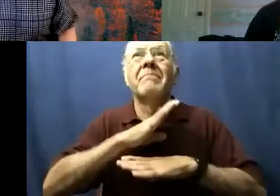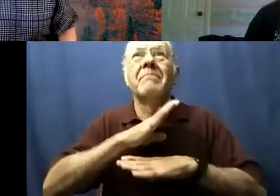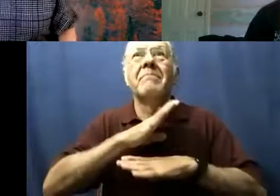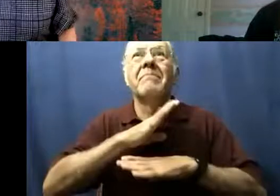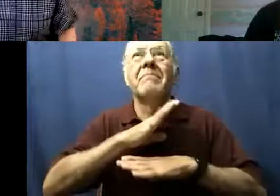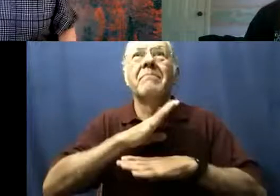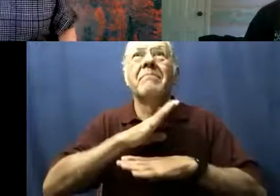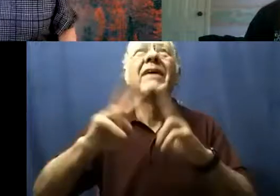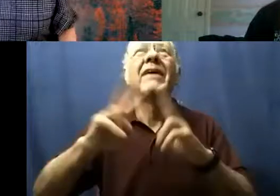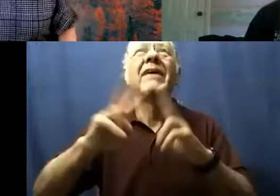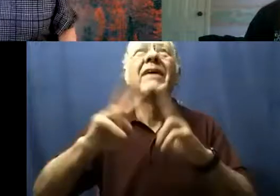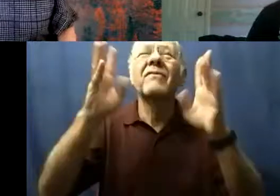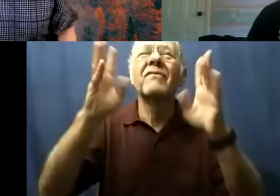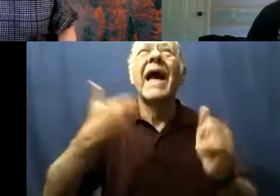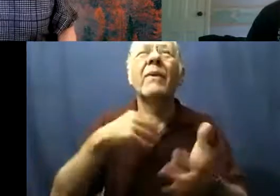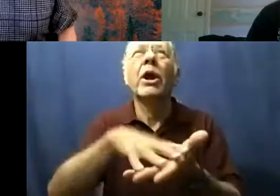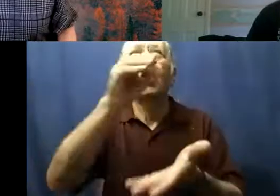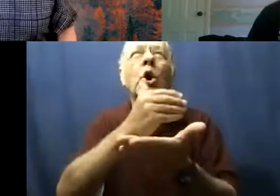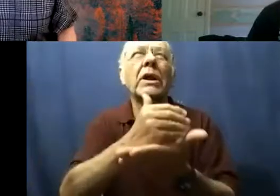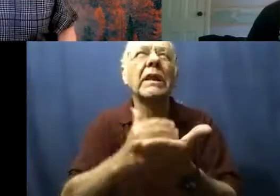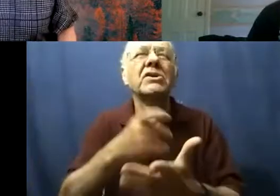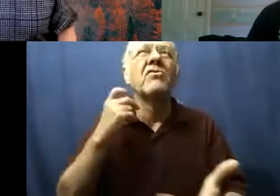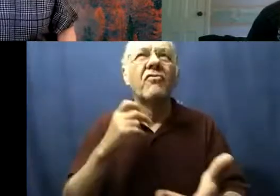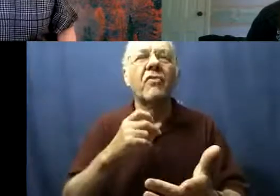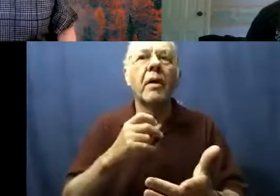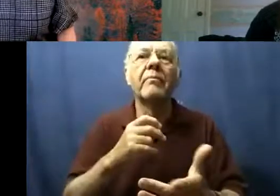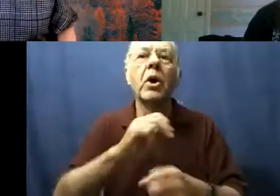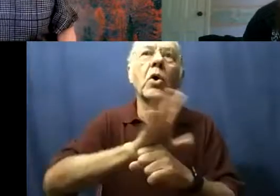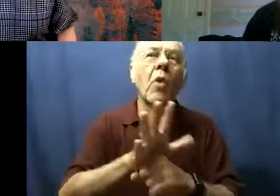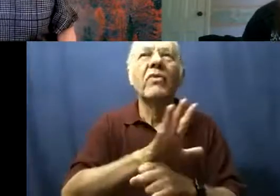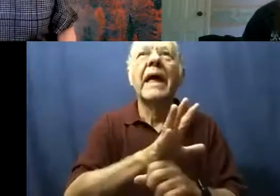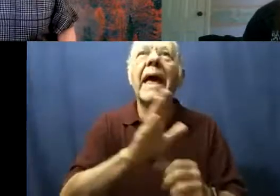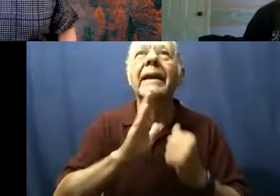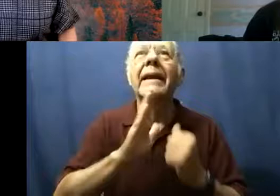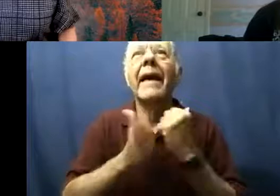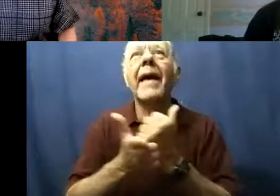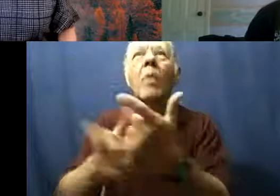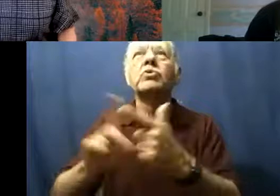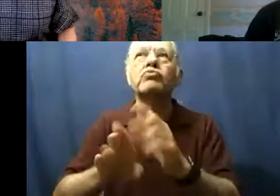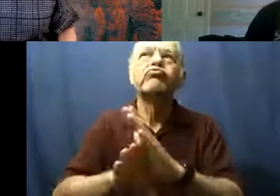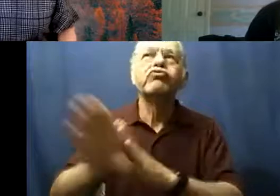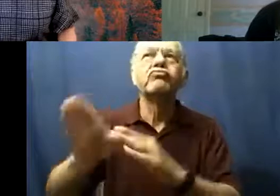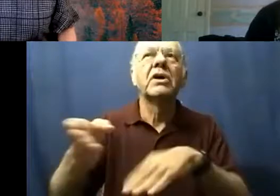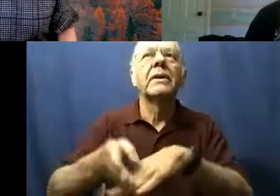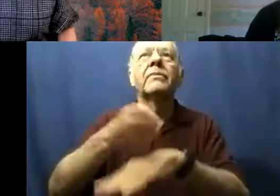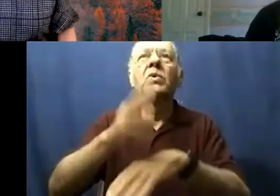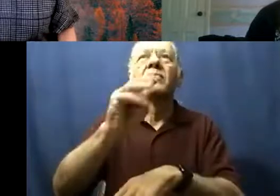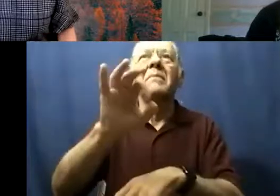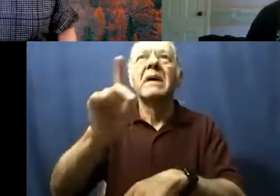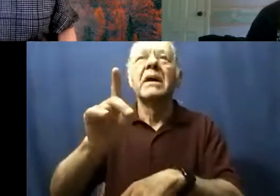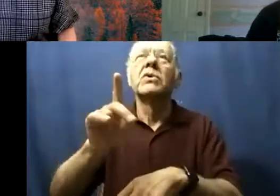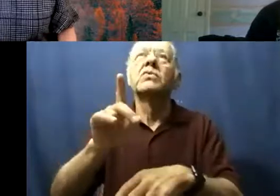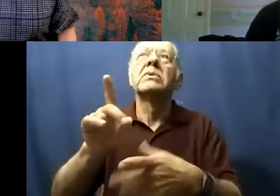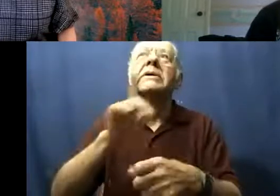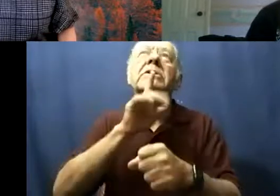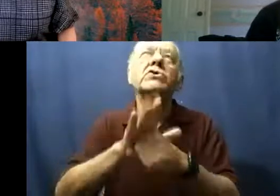we can take the lessons learned from COVID and move our Medicaid system forward, and especially around ensuring high